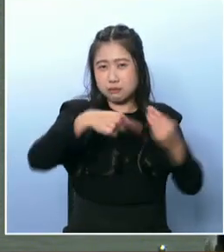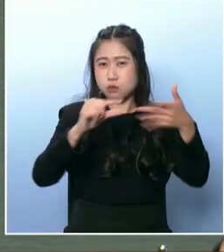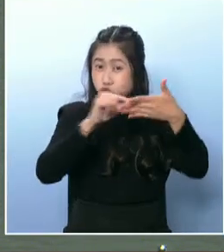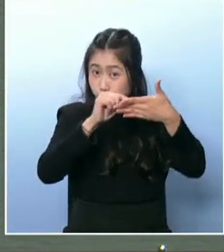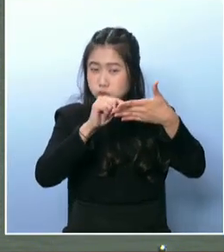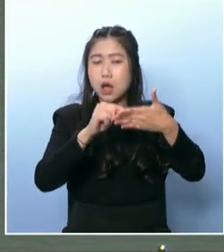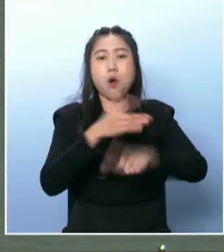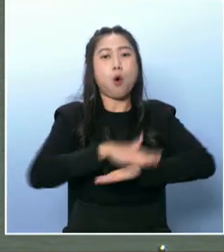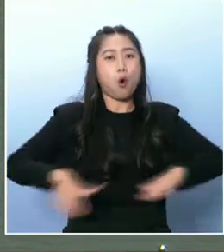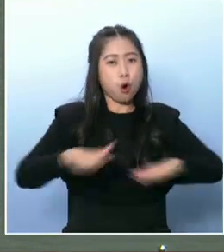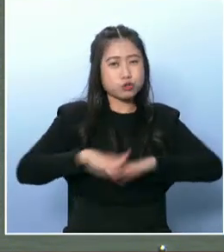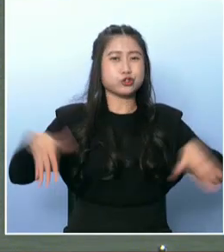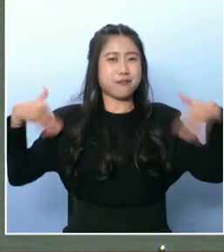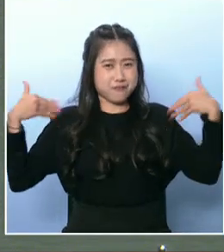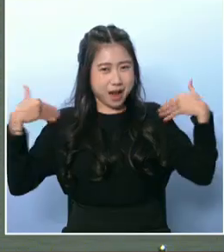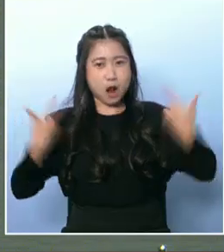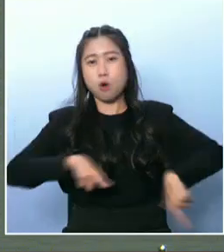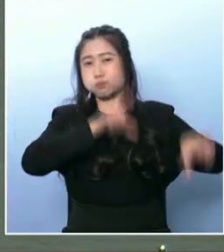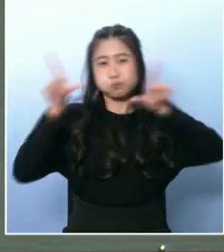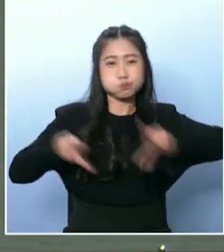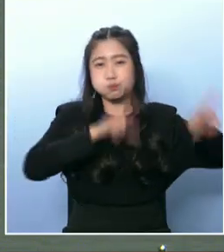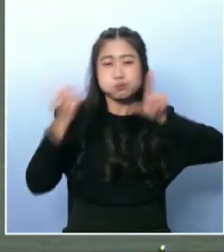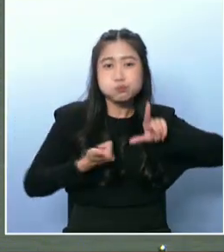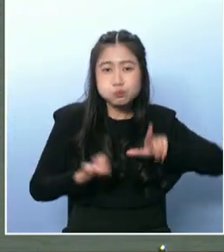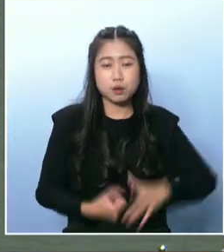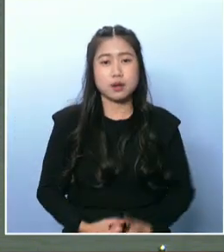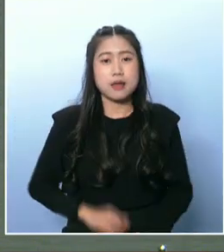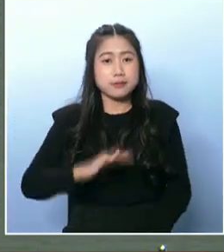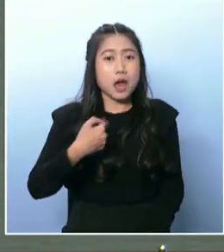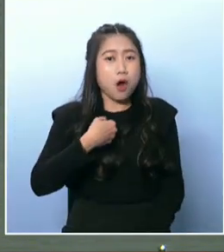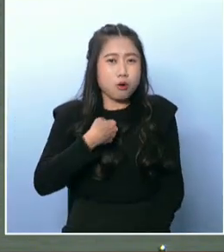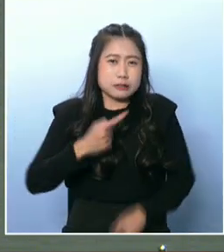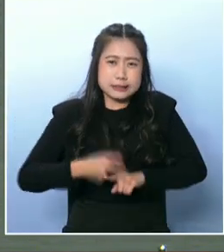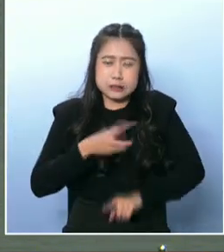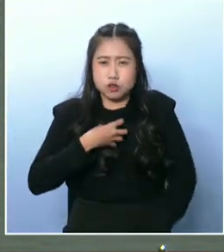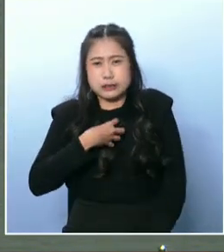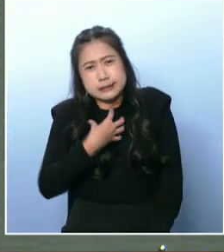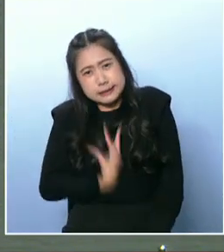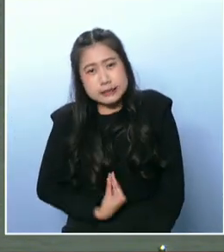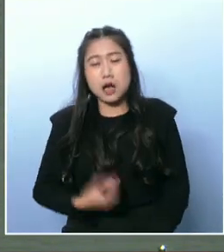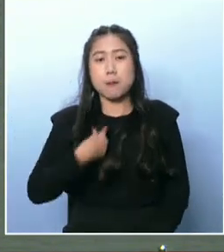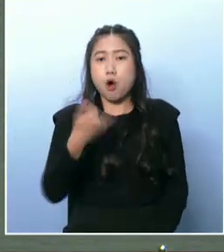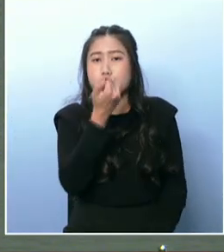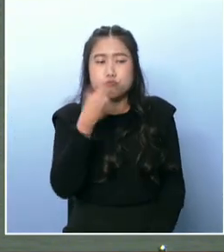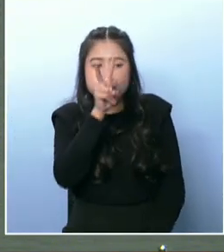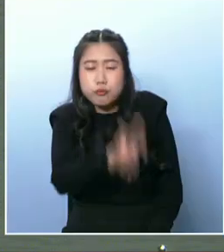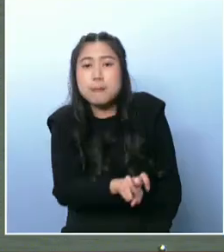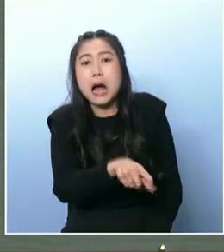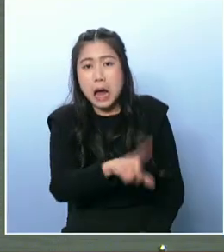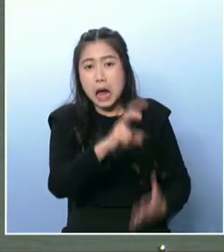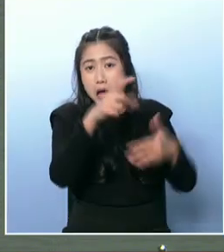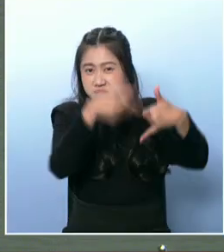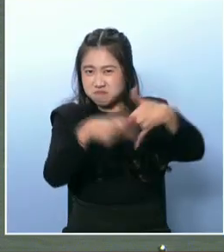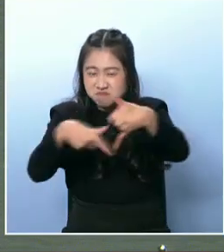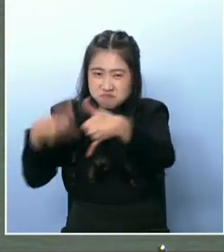members. They do hope that the PWDs will live safely and happily in the hostels. But it is very sad that I